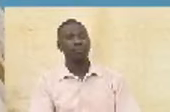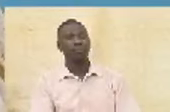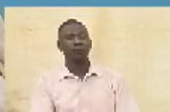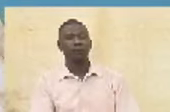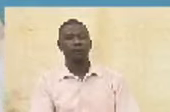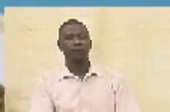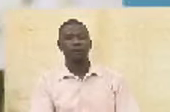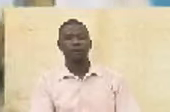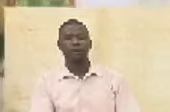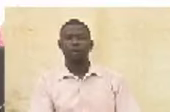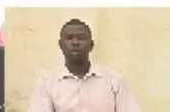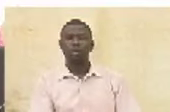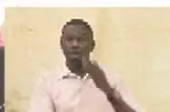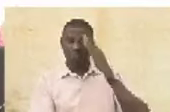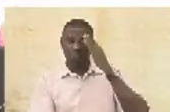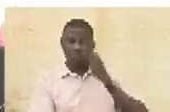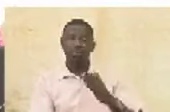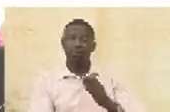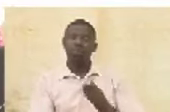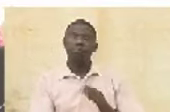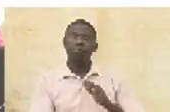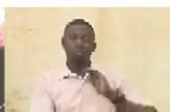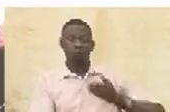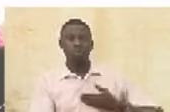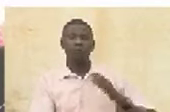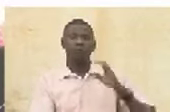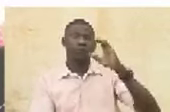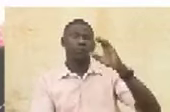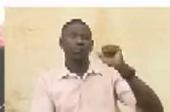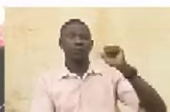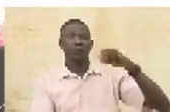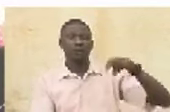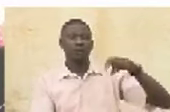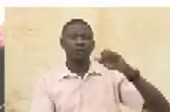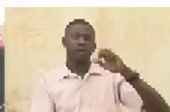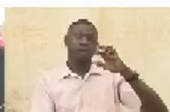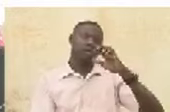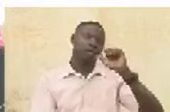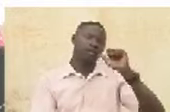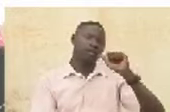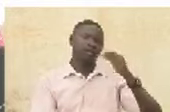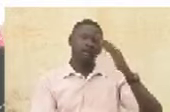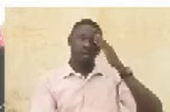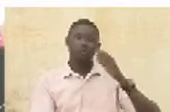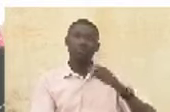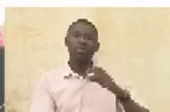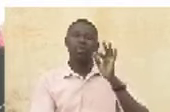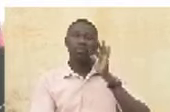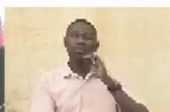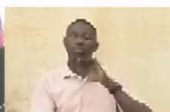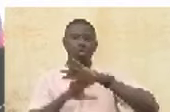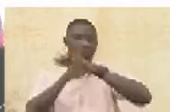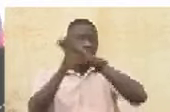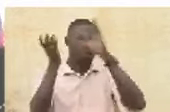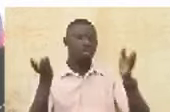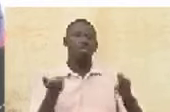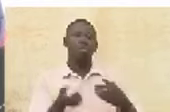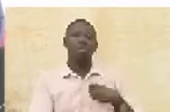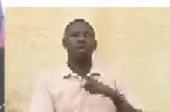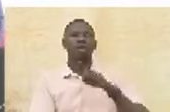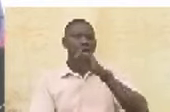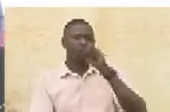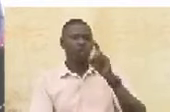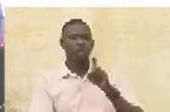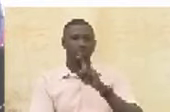Thank you very much, Madam Camara. Barka bake, Madam Camara. Thank you very much for answering all of my questions. Nunga barka bake pour ila songola fananka